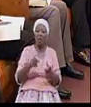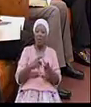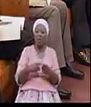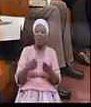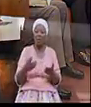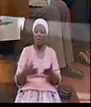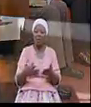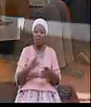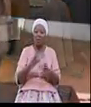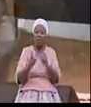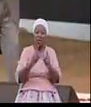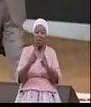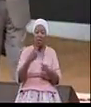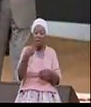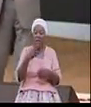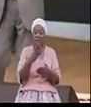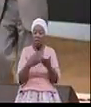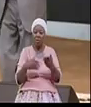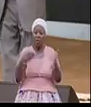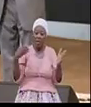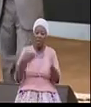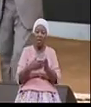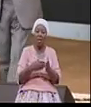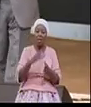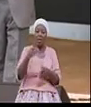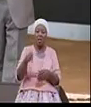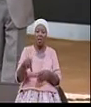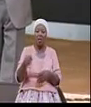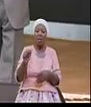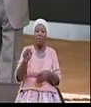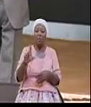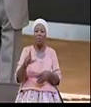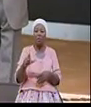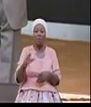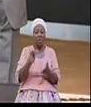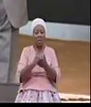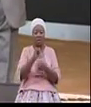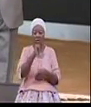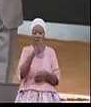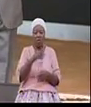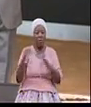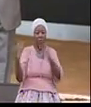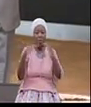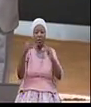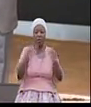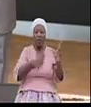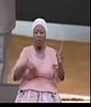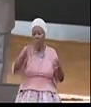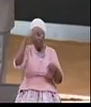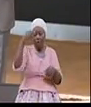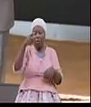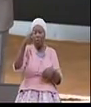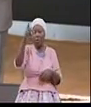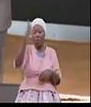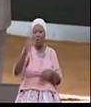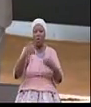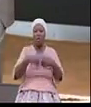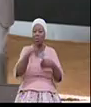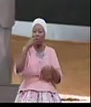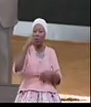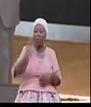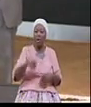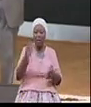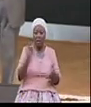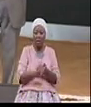against Paul, that's not the battle of the Lord, because God has not commanded that.